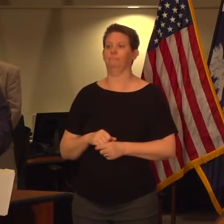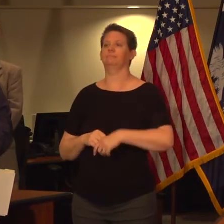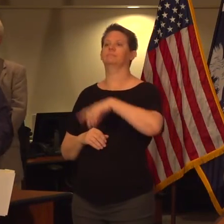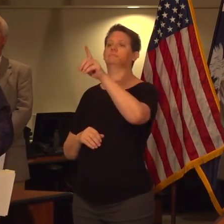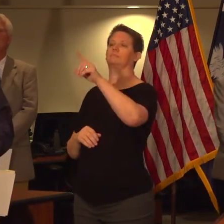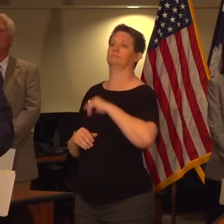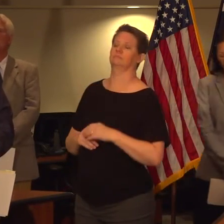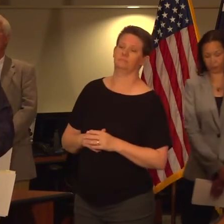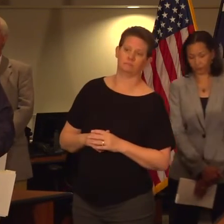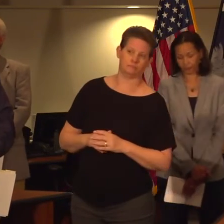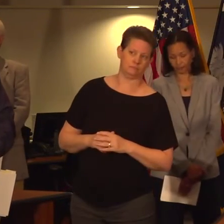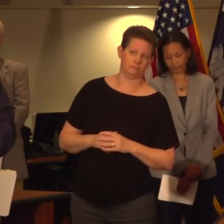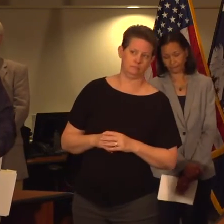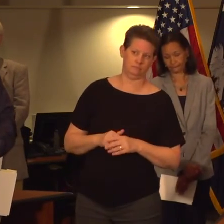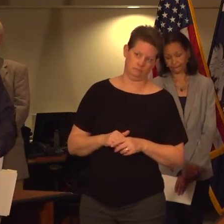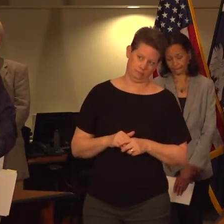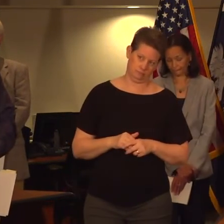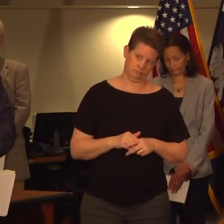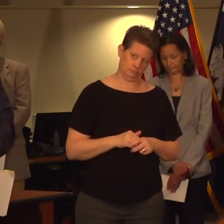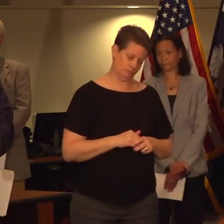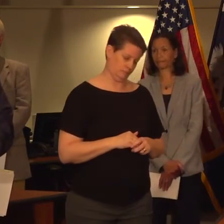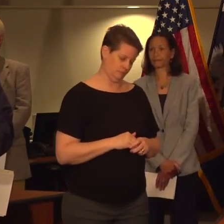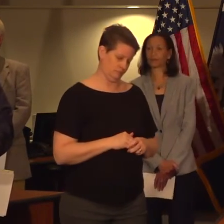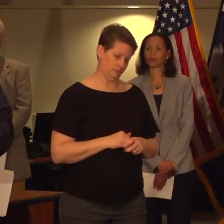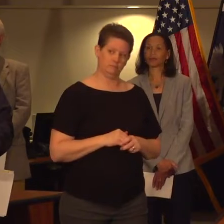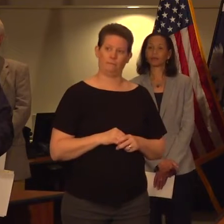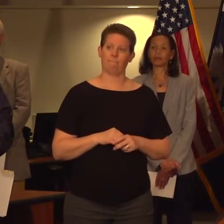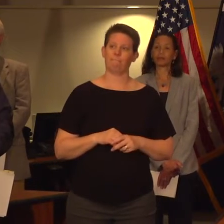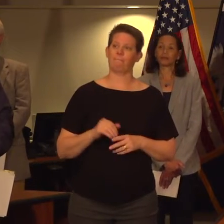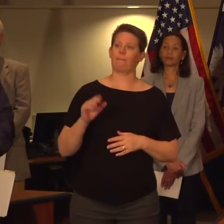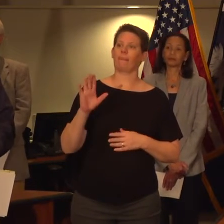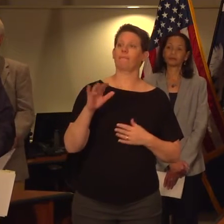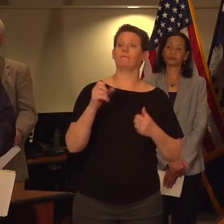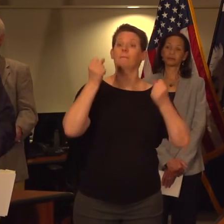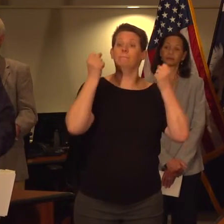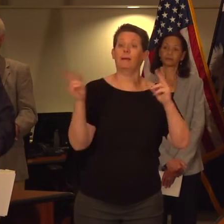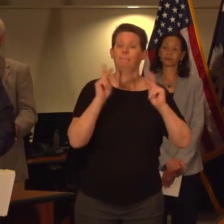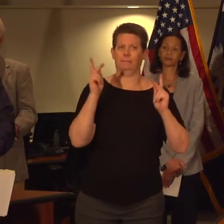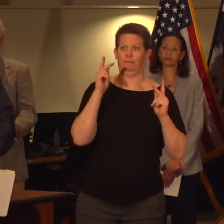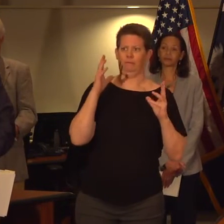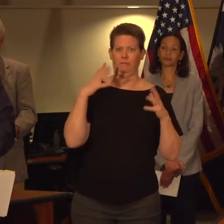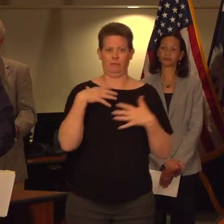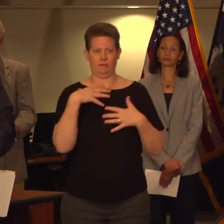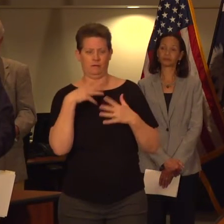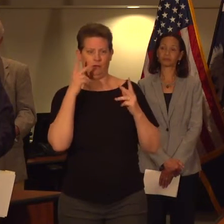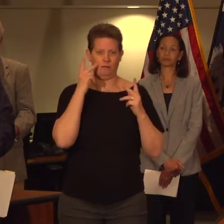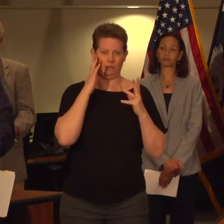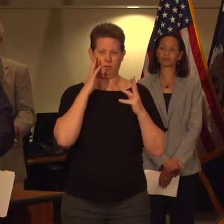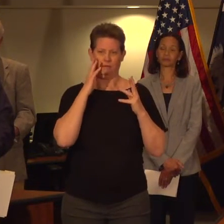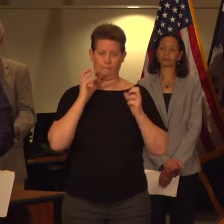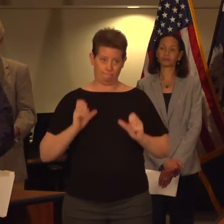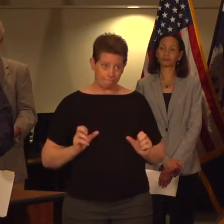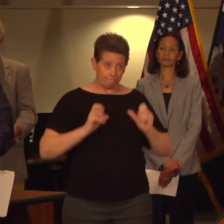Yes, sir. Many viewers are concerned and scared about, obviously, going back into public with, the coronavirus still out